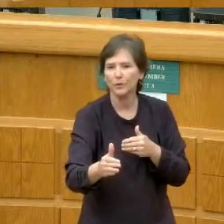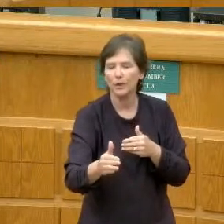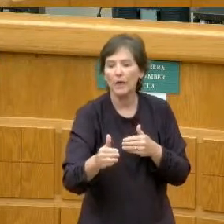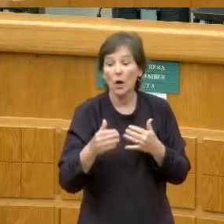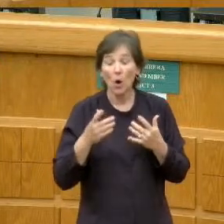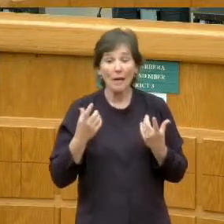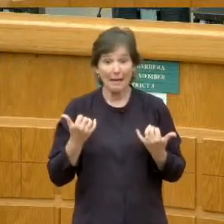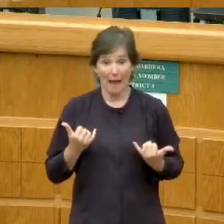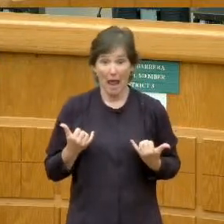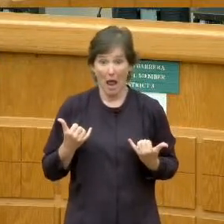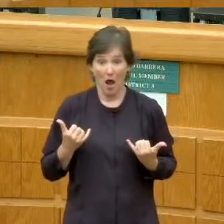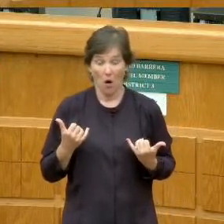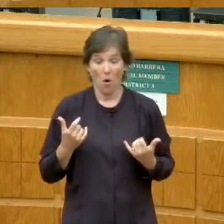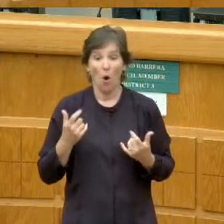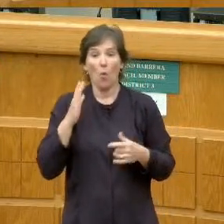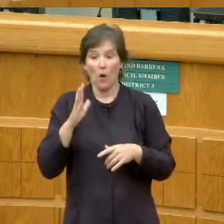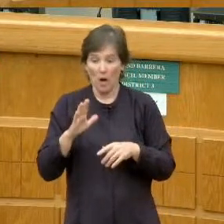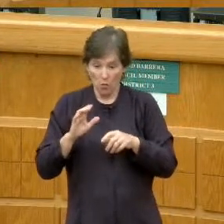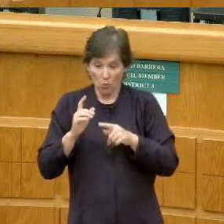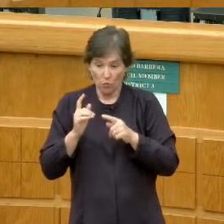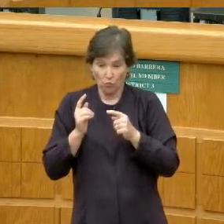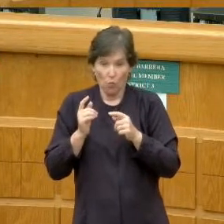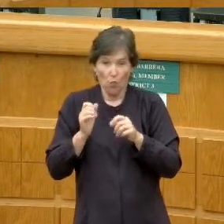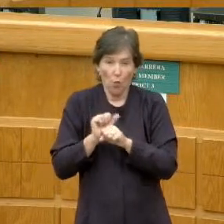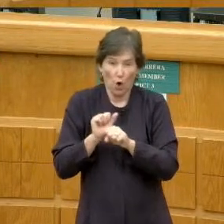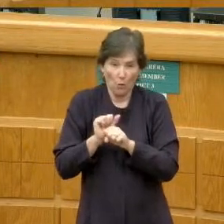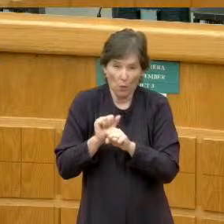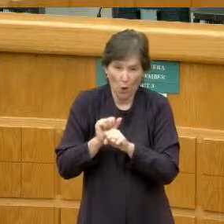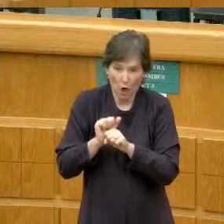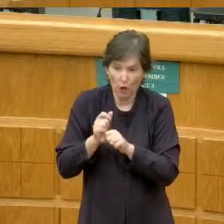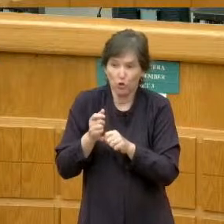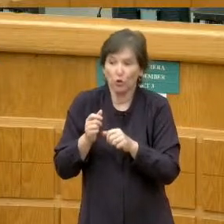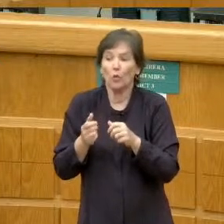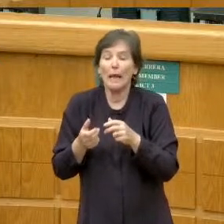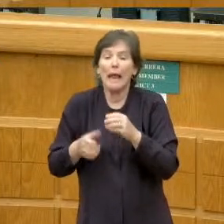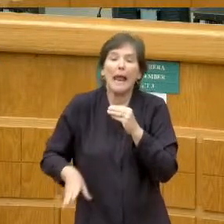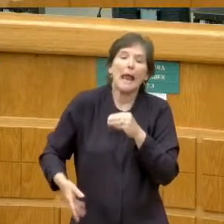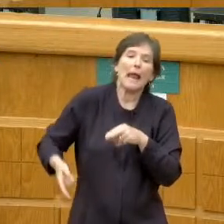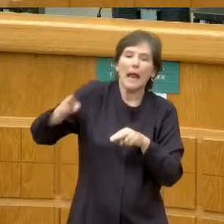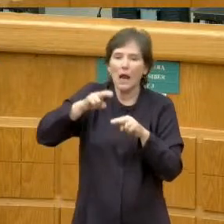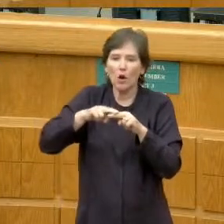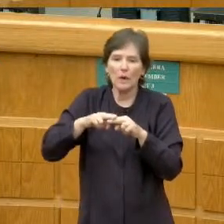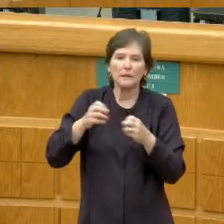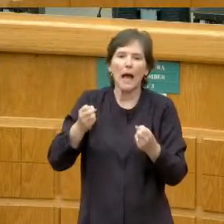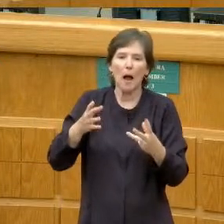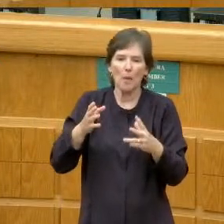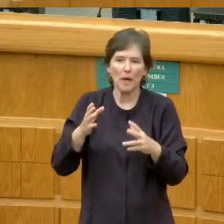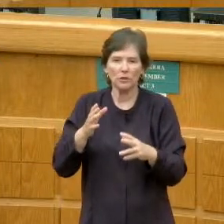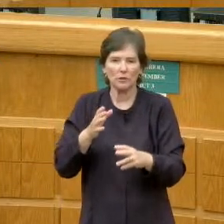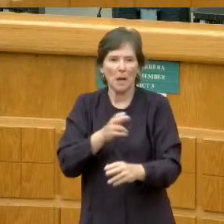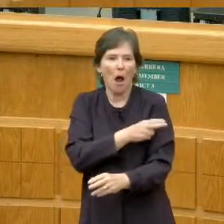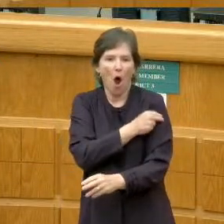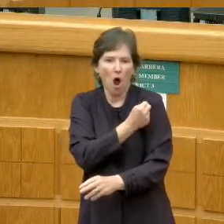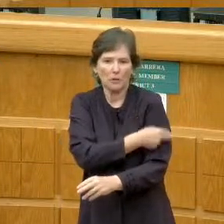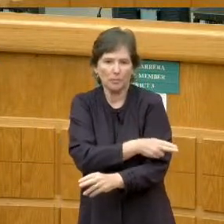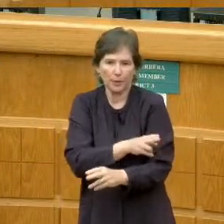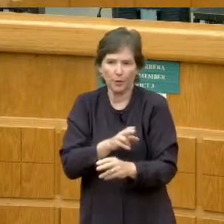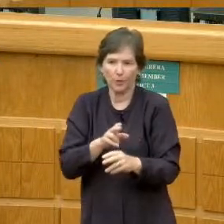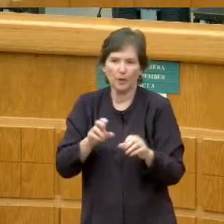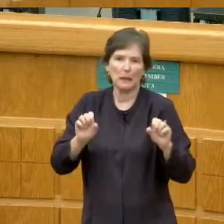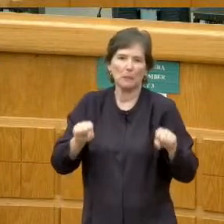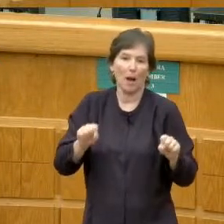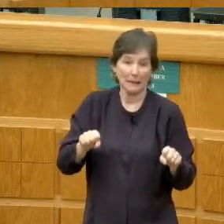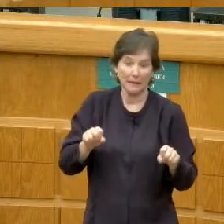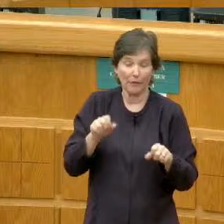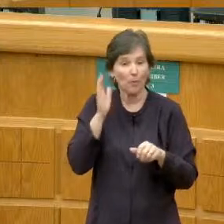in our community to care for patients. We're working right now to expand testing even greater than